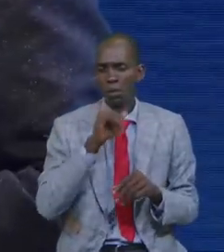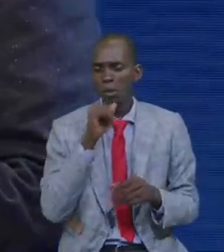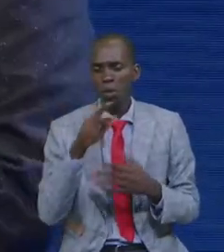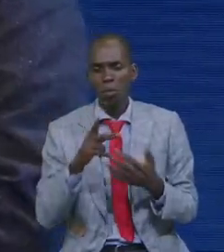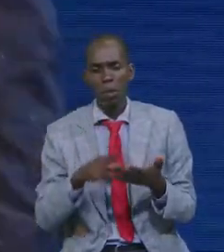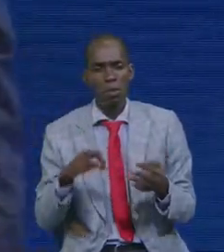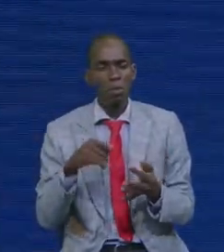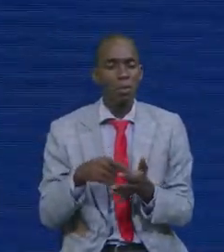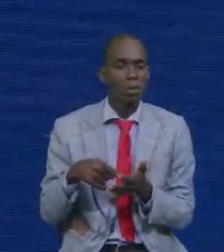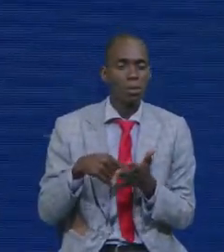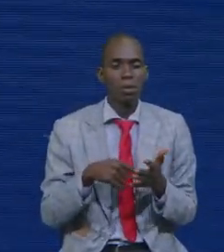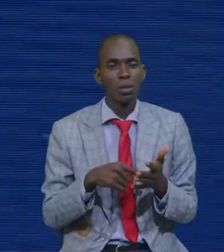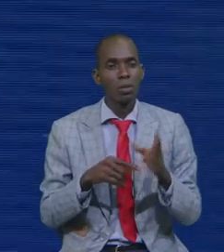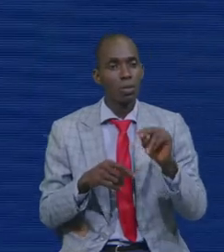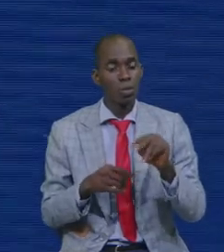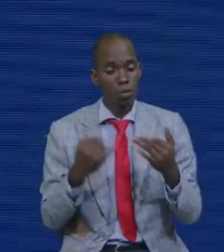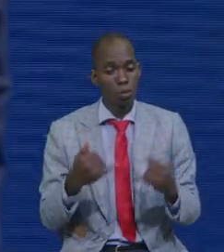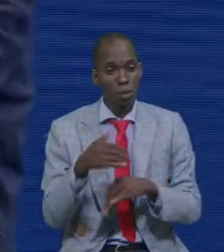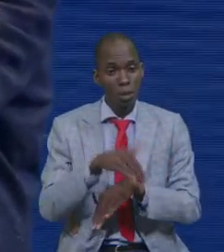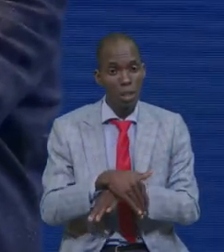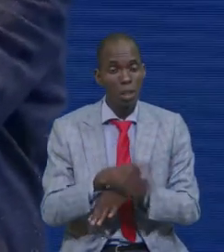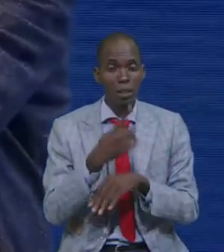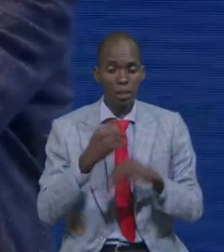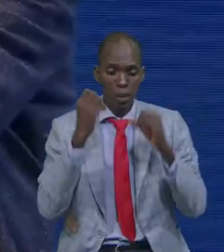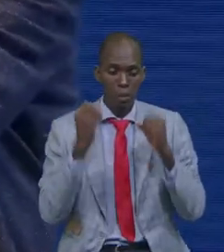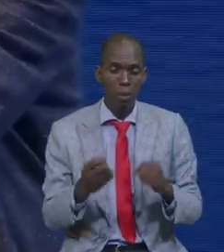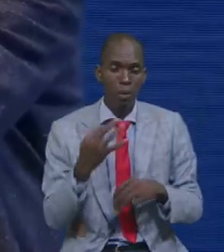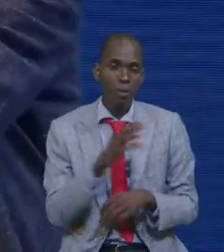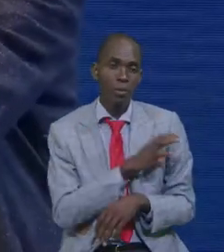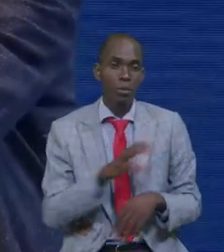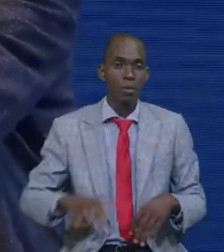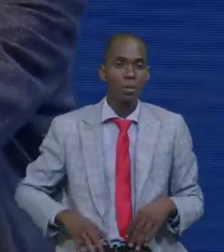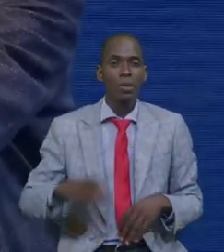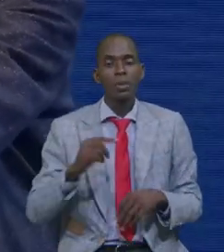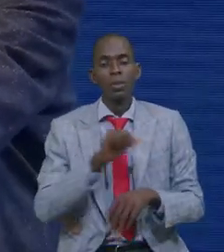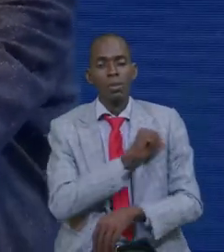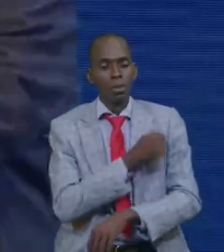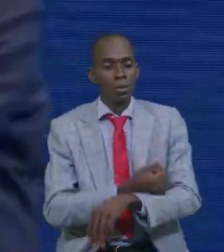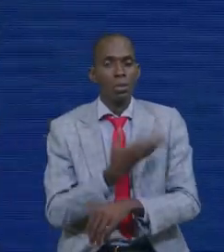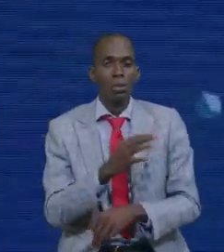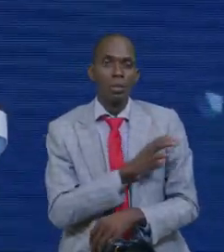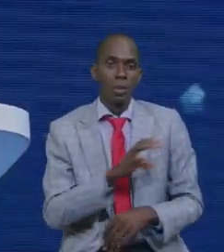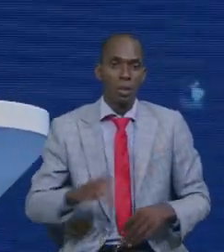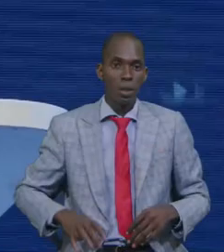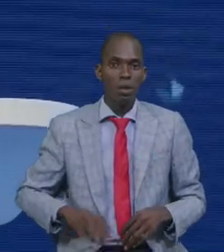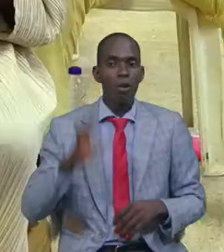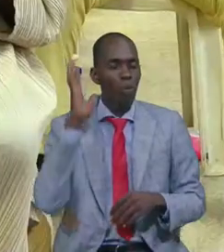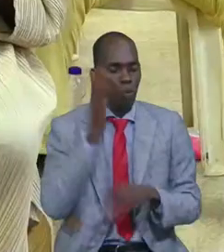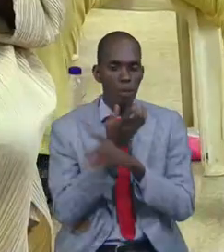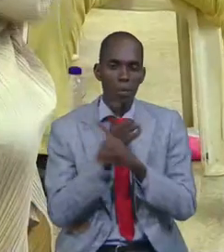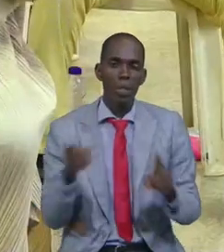that. Tonight, the power of Christ, the authority of Christ will deliver